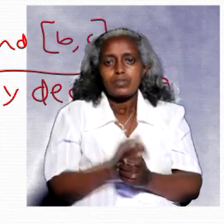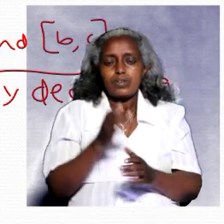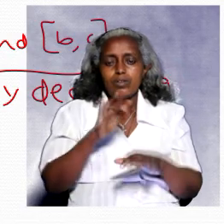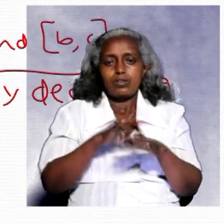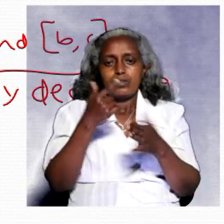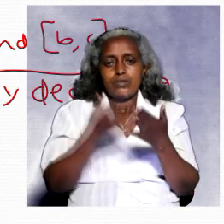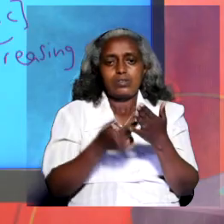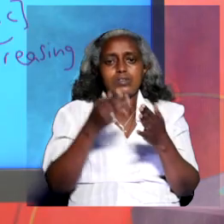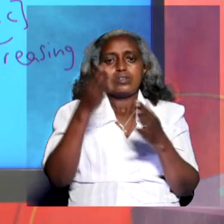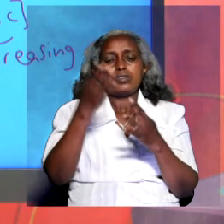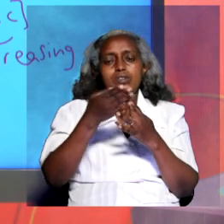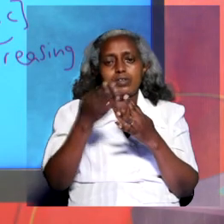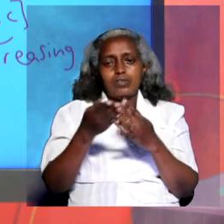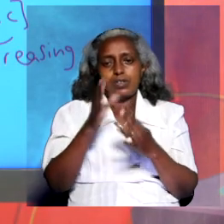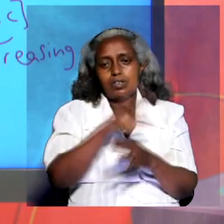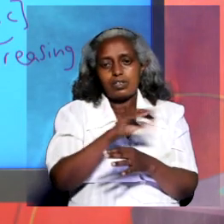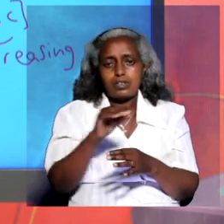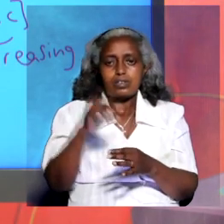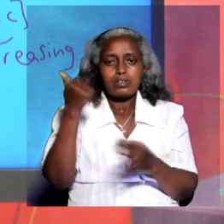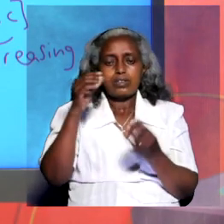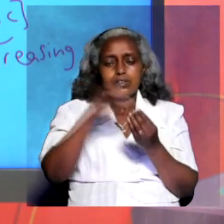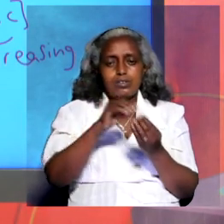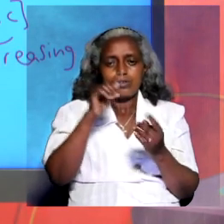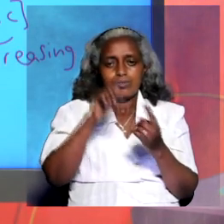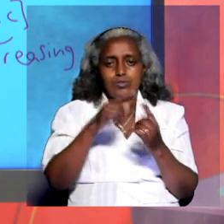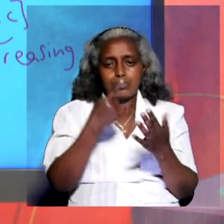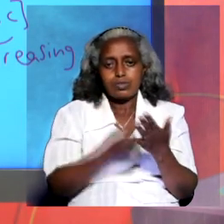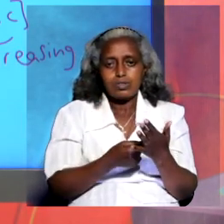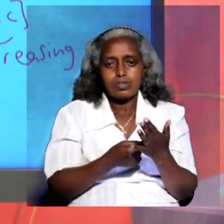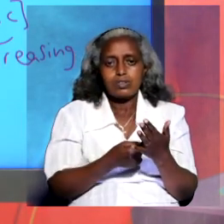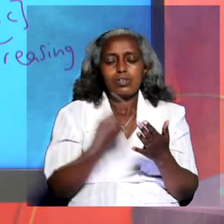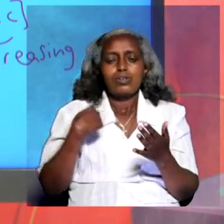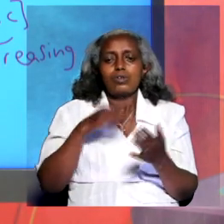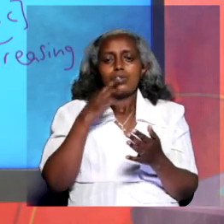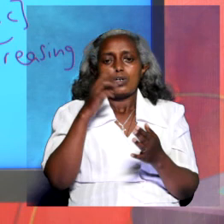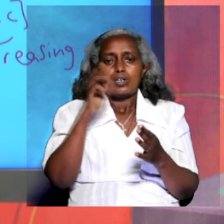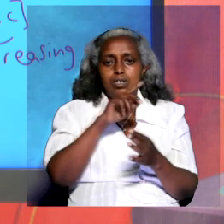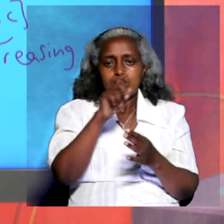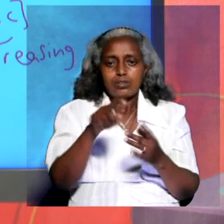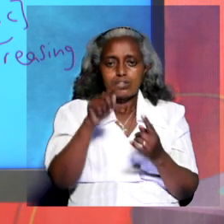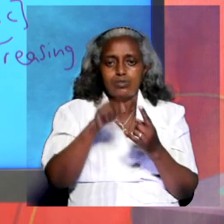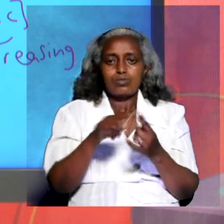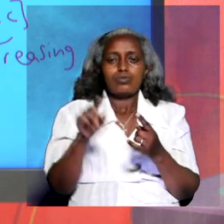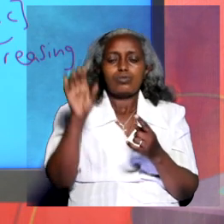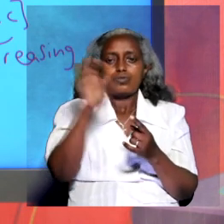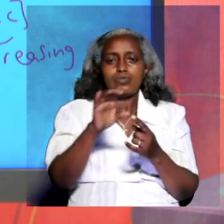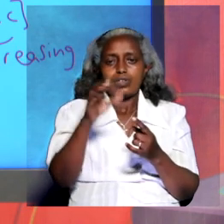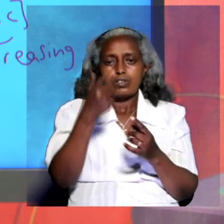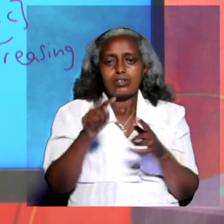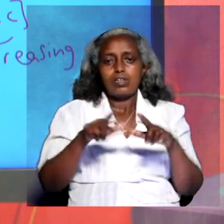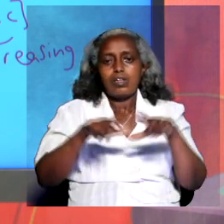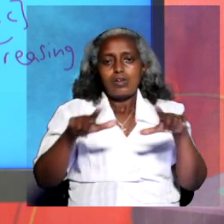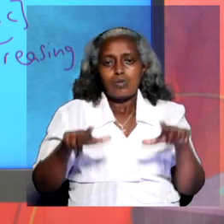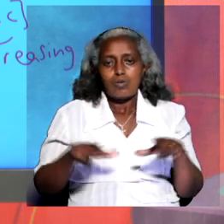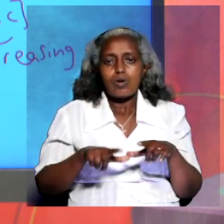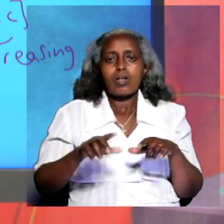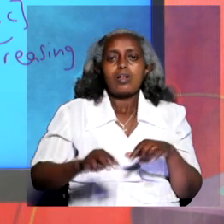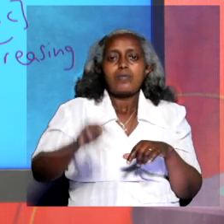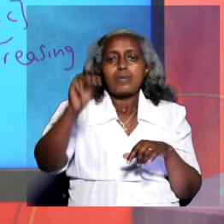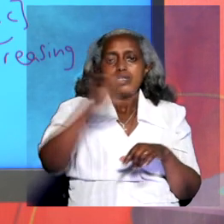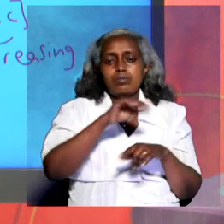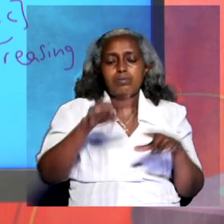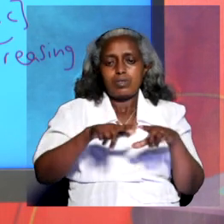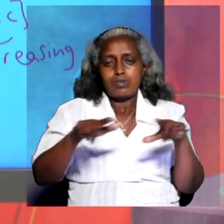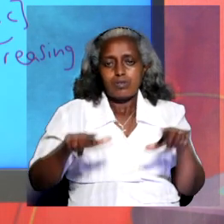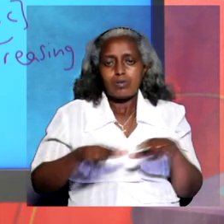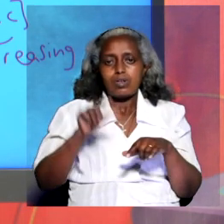on this interval. And in addition to this, we are asked to find the local maximum and the local